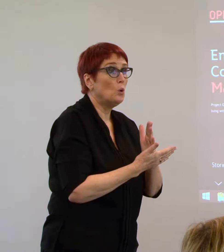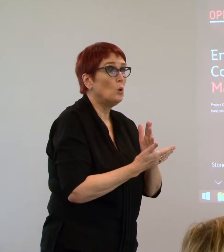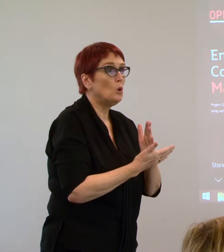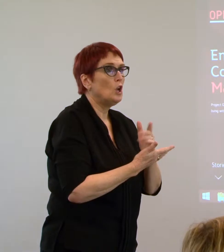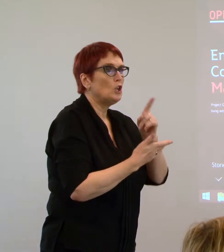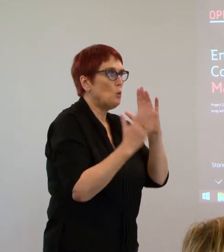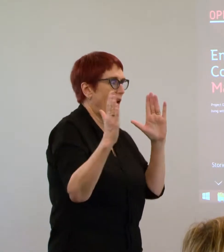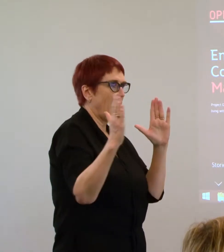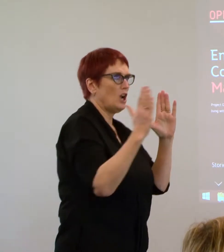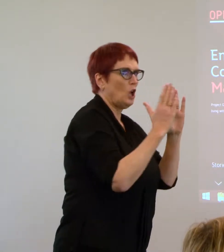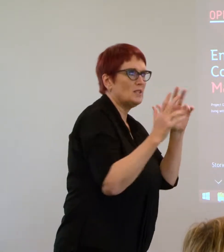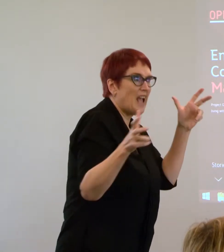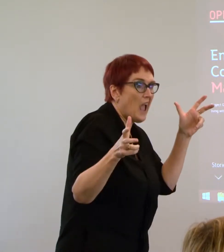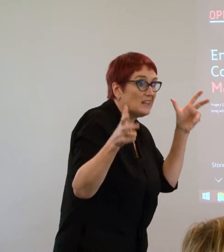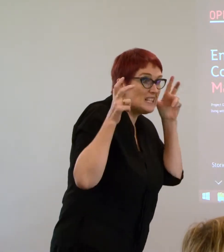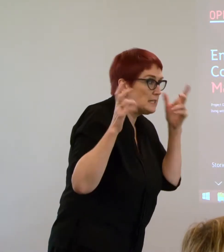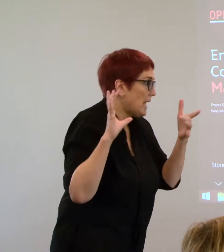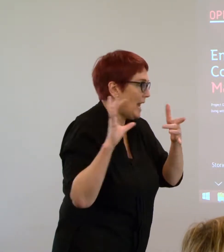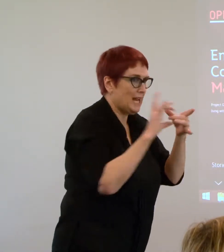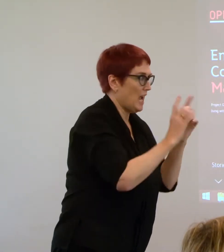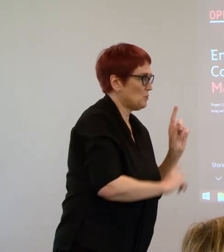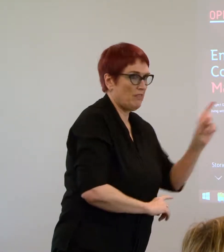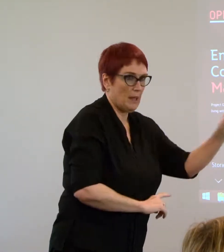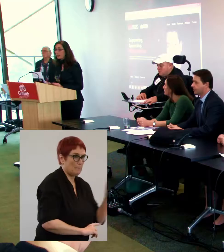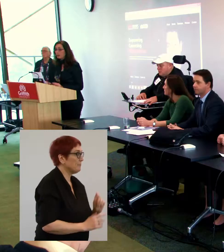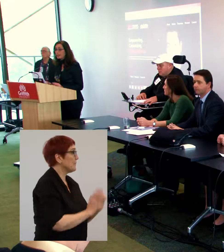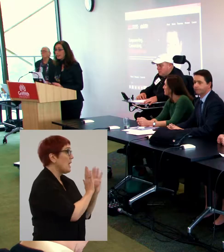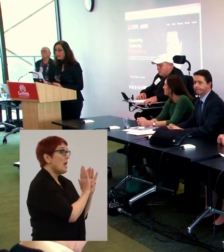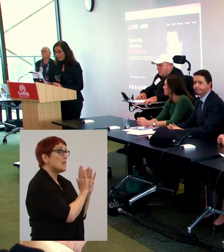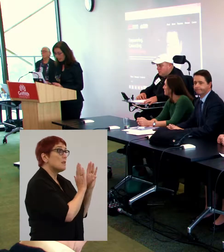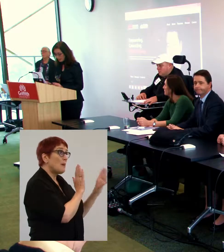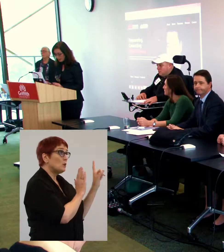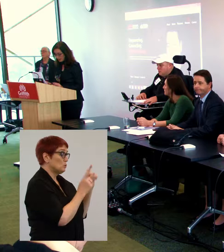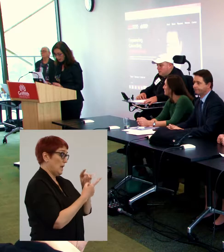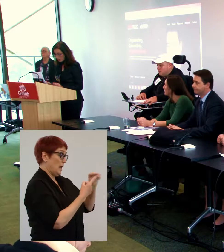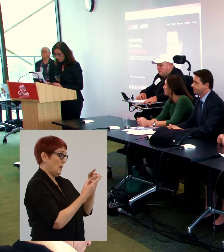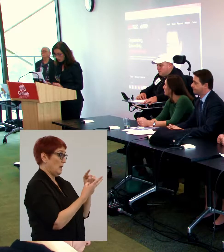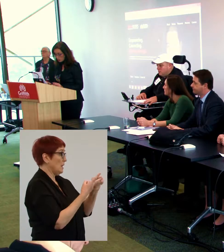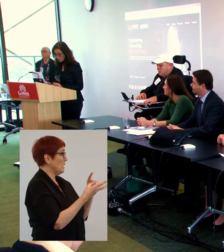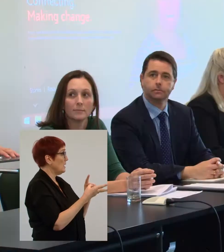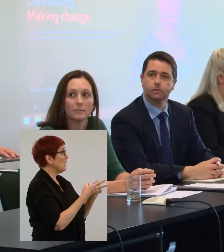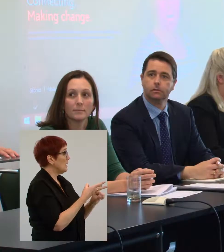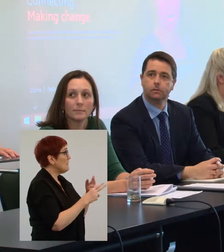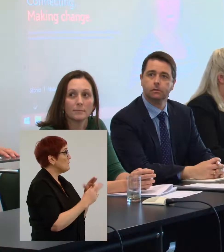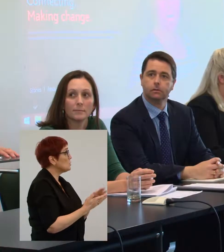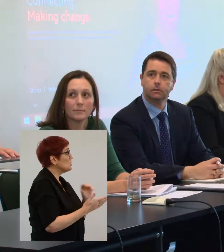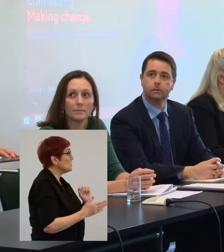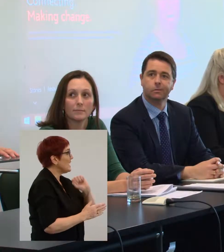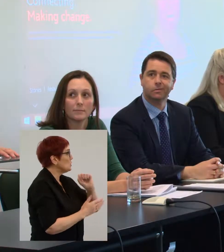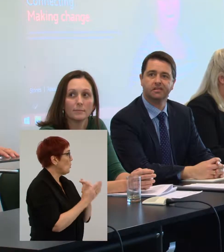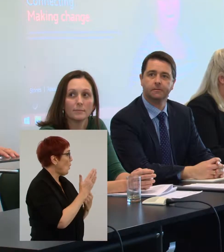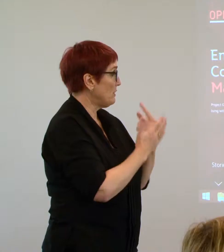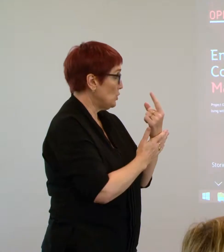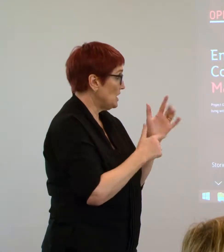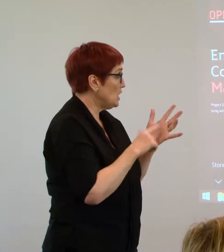and close and listening and engaged. These panels that you'll see today, again to our students, are your